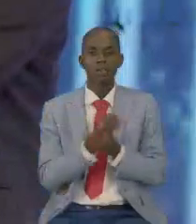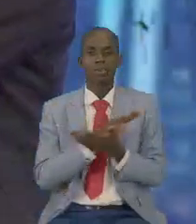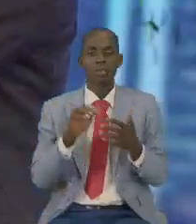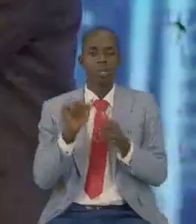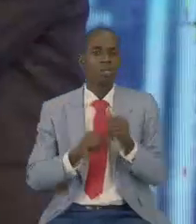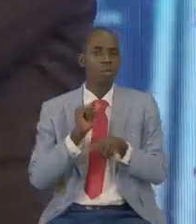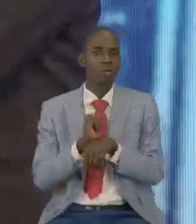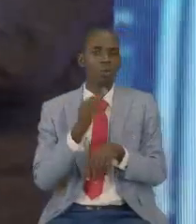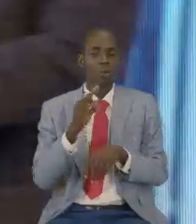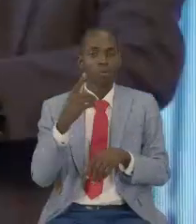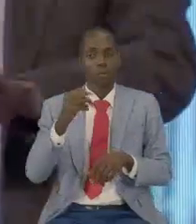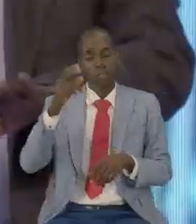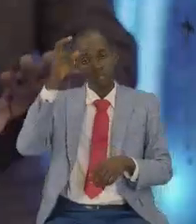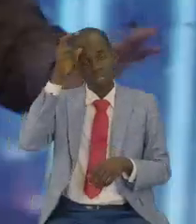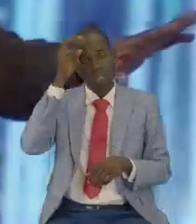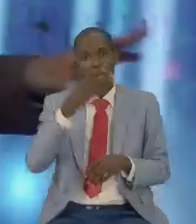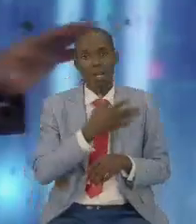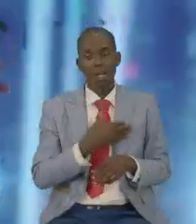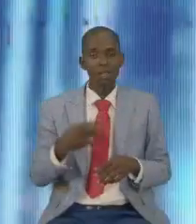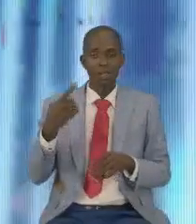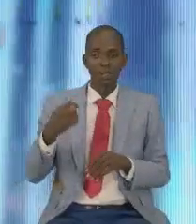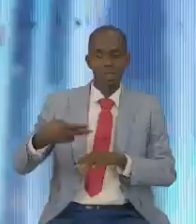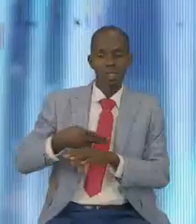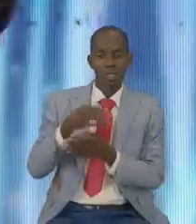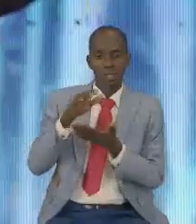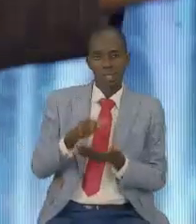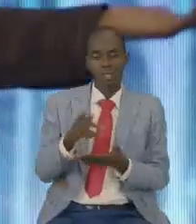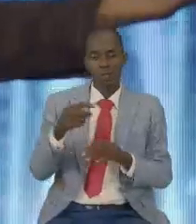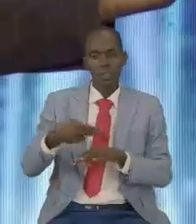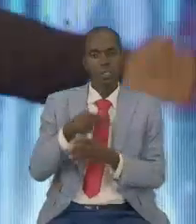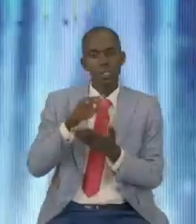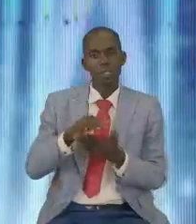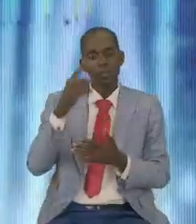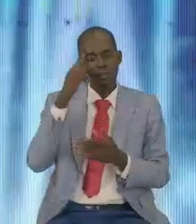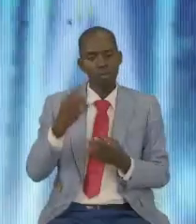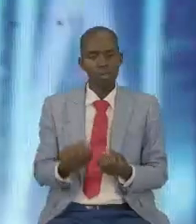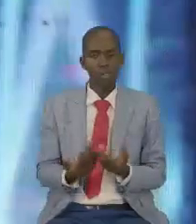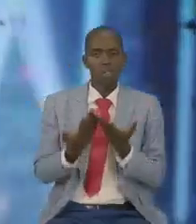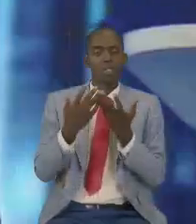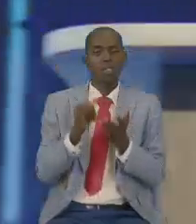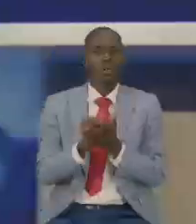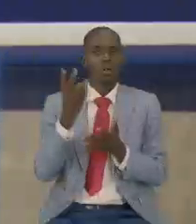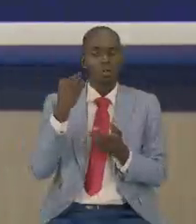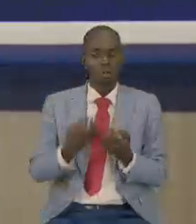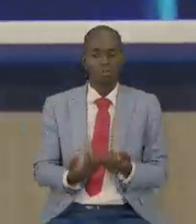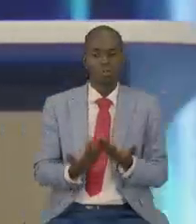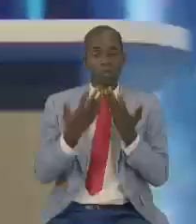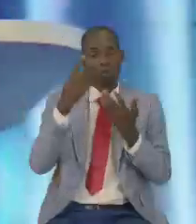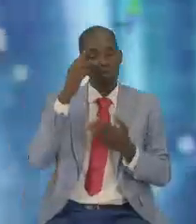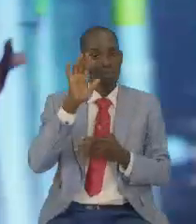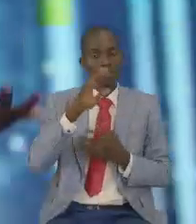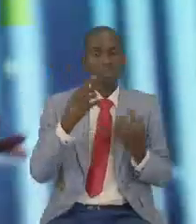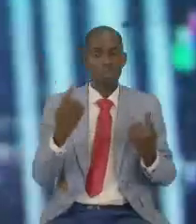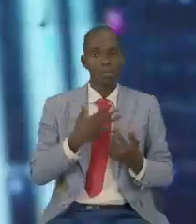for sacrifice, that was sacrificed for your sin, for my sin, for everybody's sin. And it's